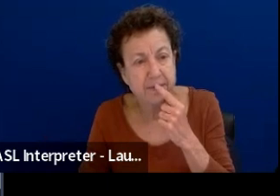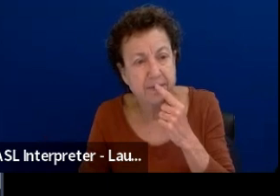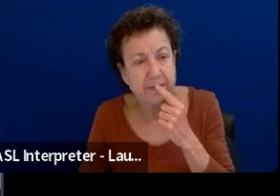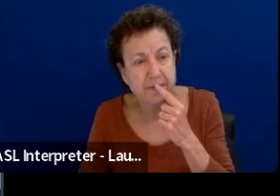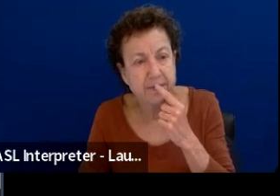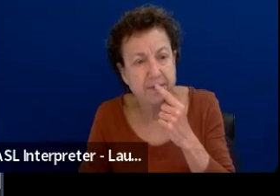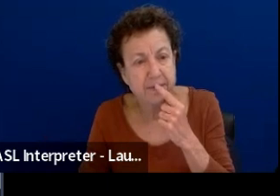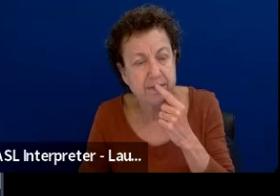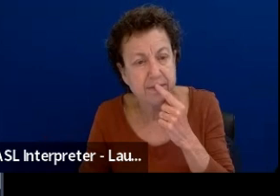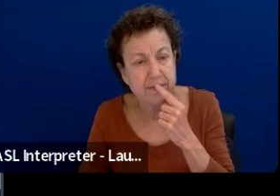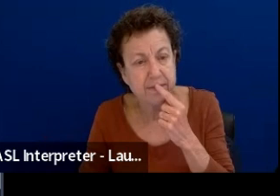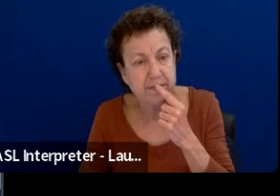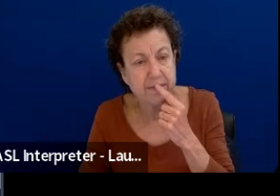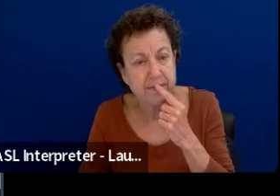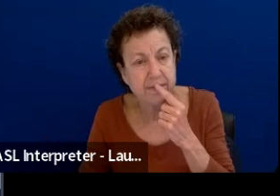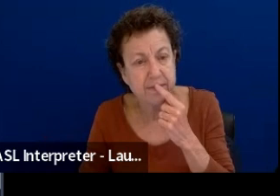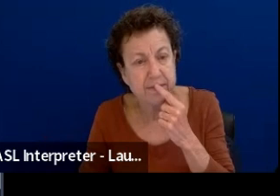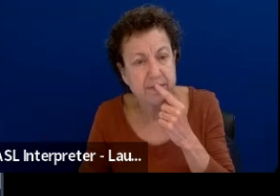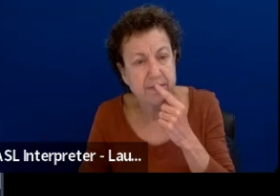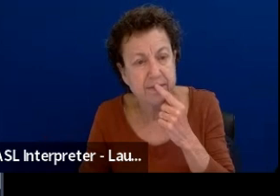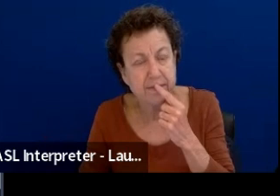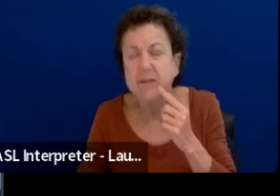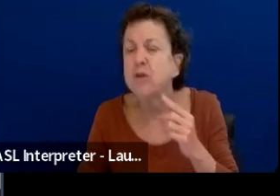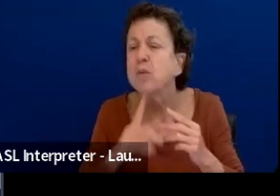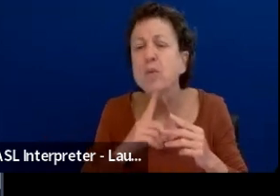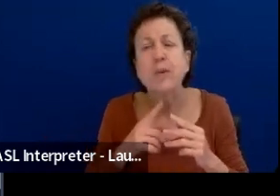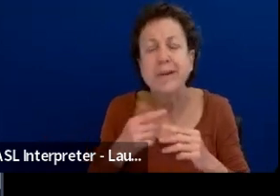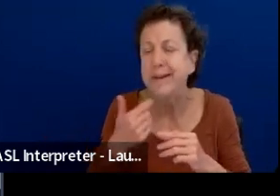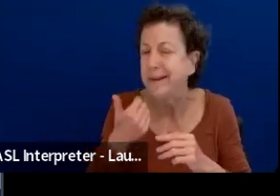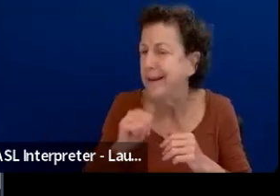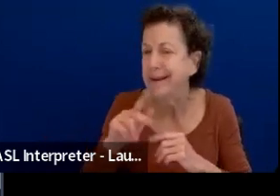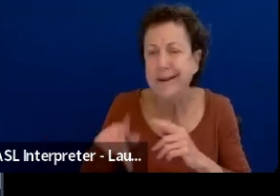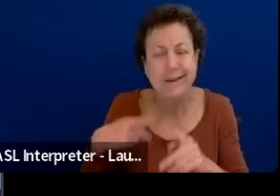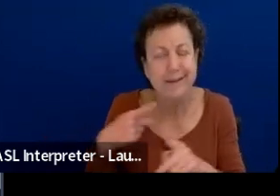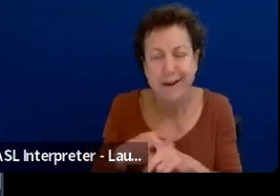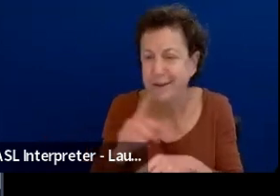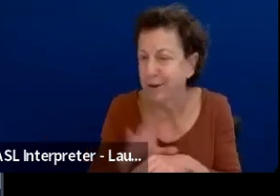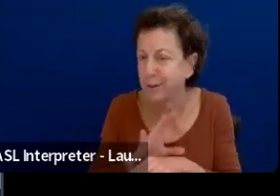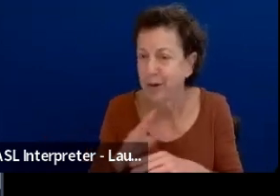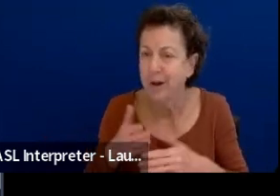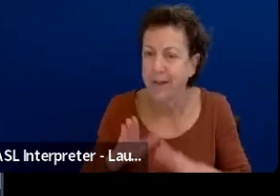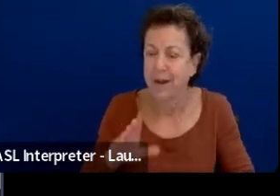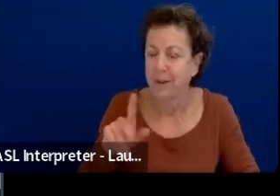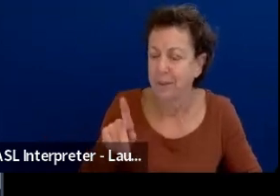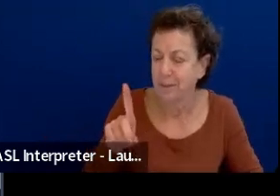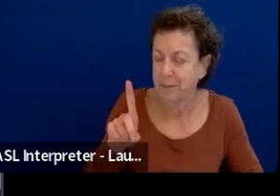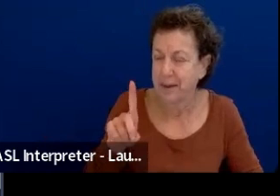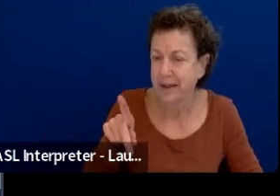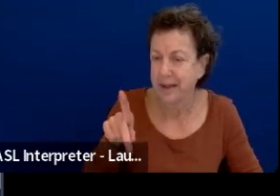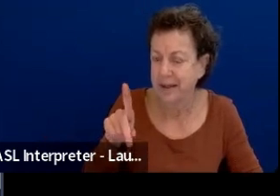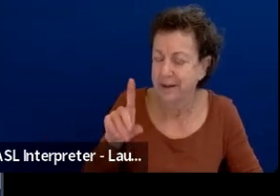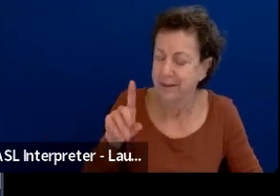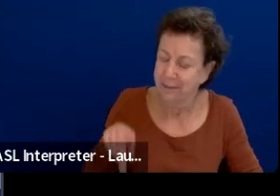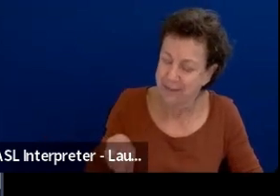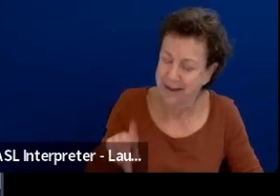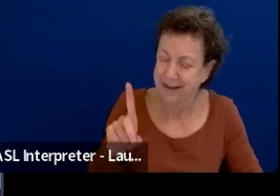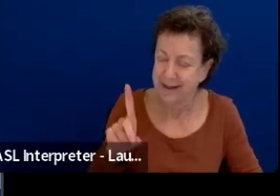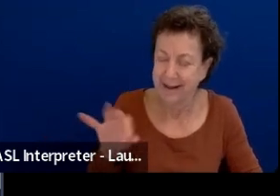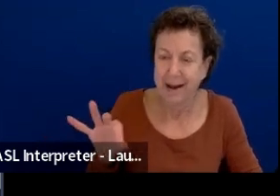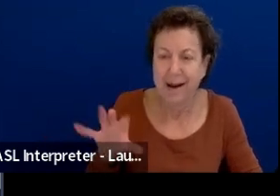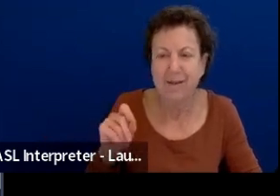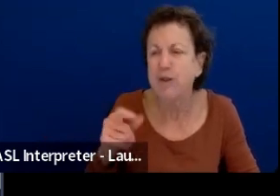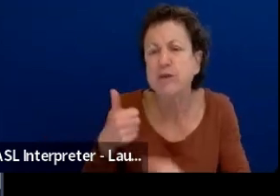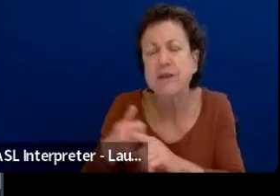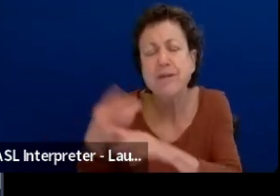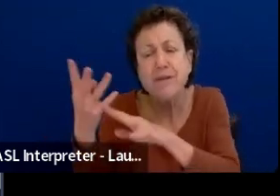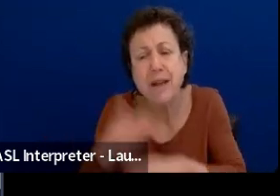And that can be viewed on any kind of PDF reader, or you can download it to your